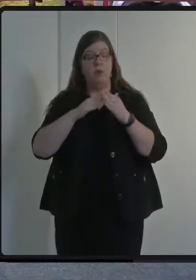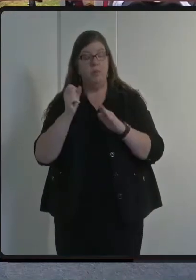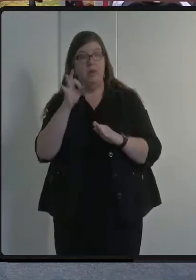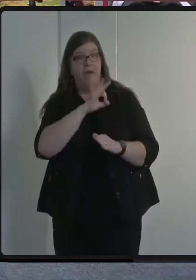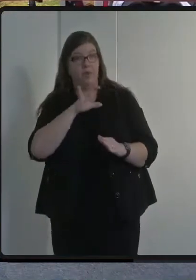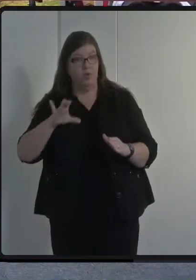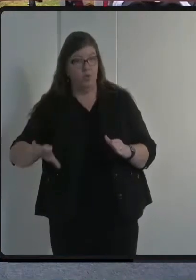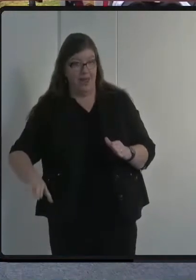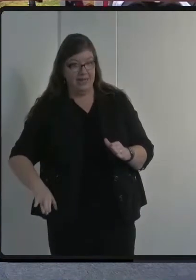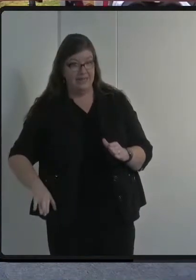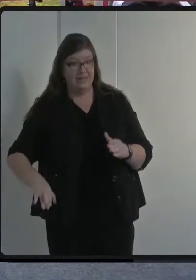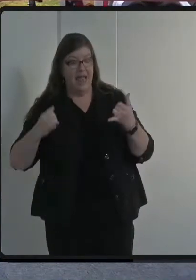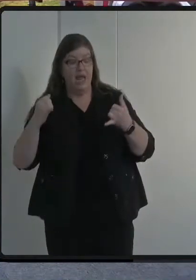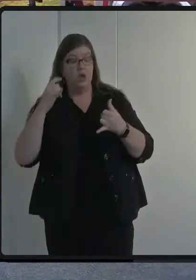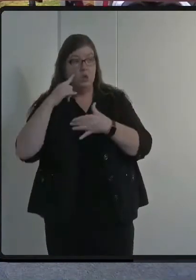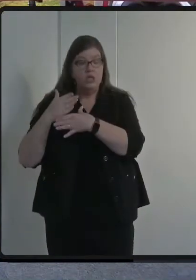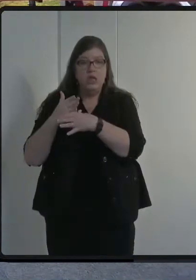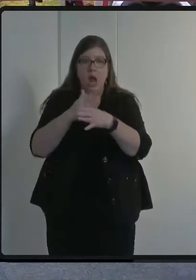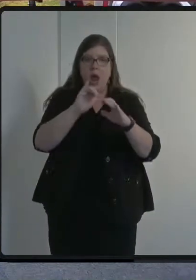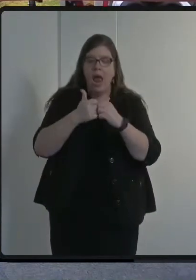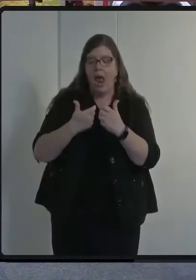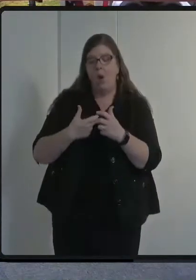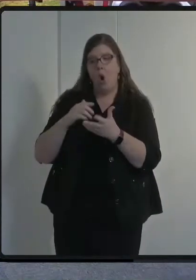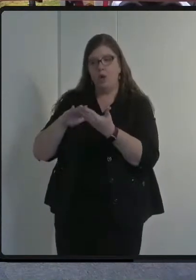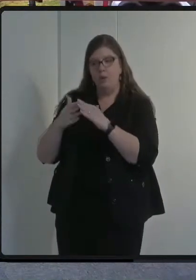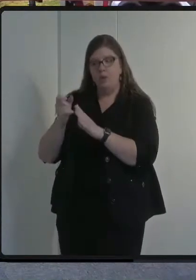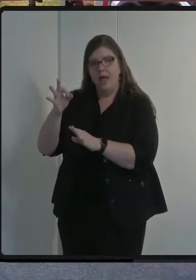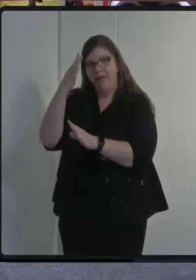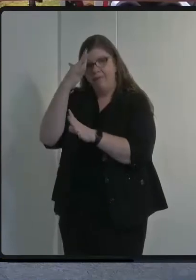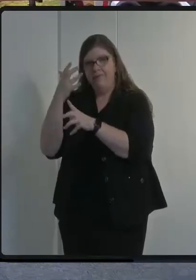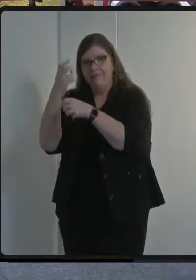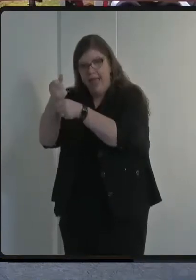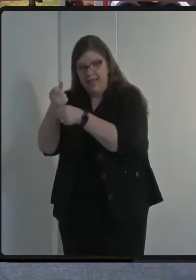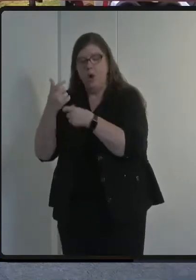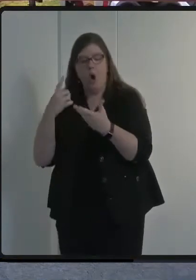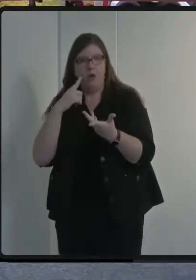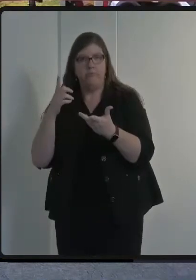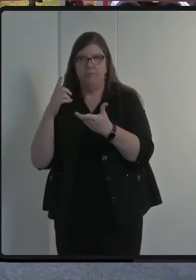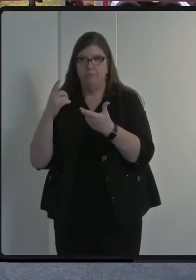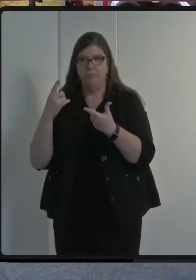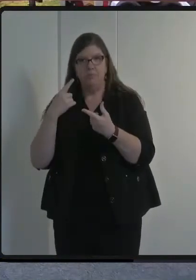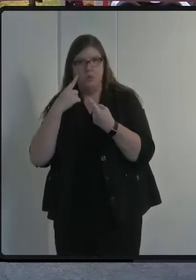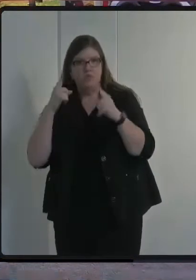our faith communities are keeping safe during this difficult time. Welcome, Pastor Leichter.